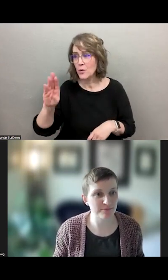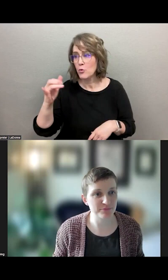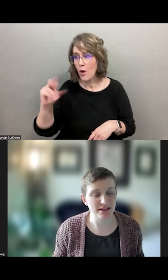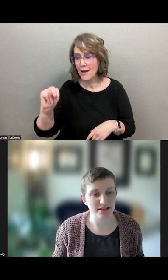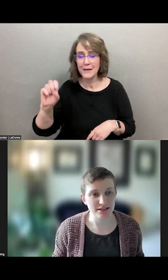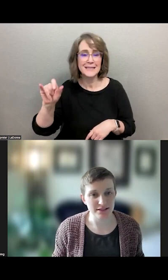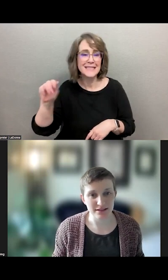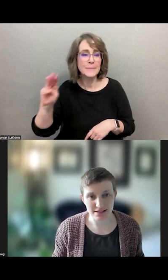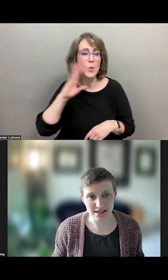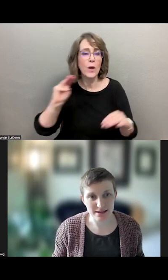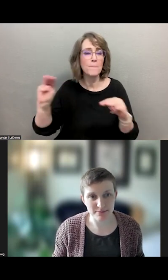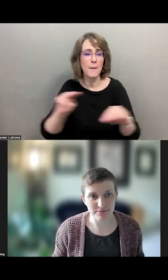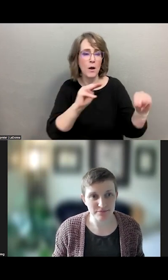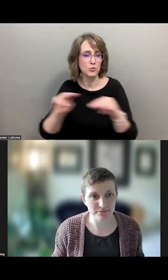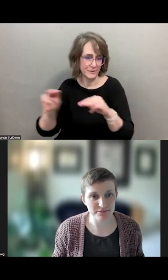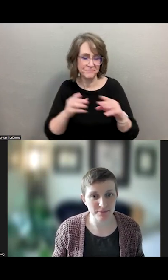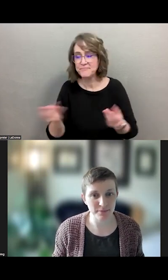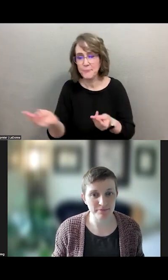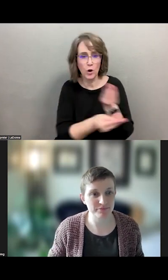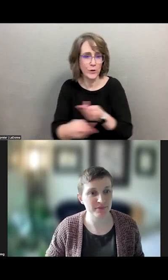that. Next slide.